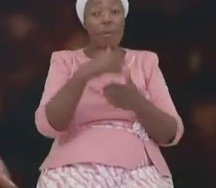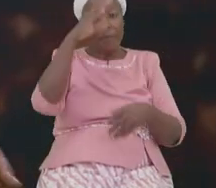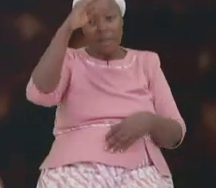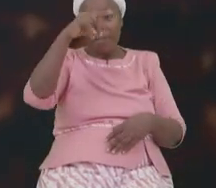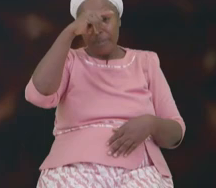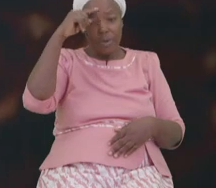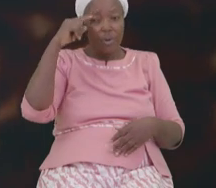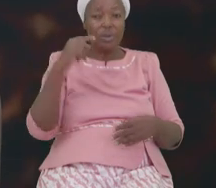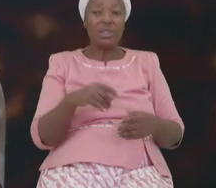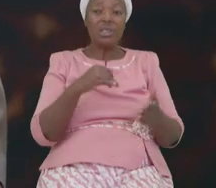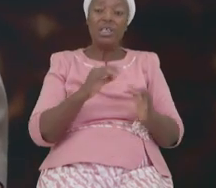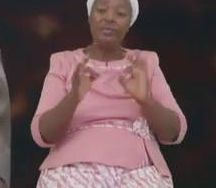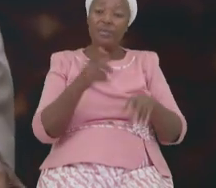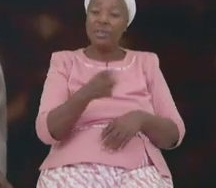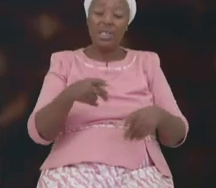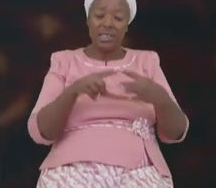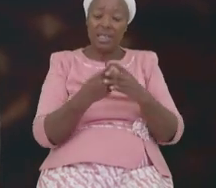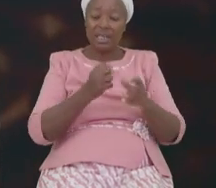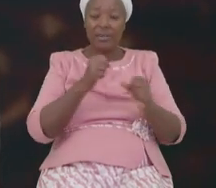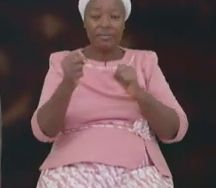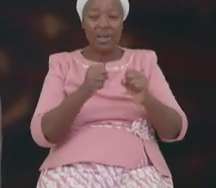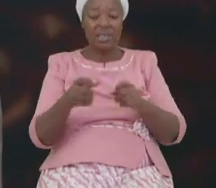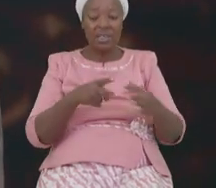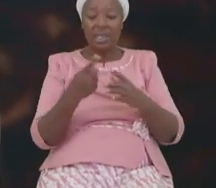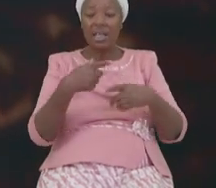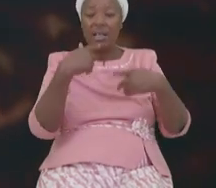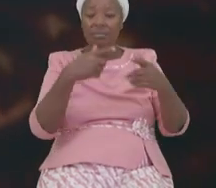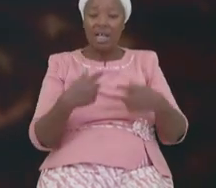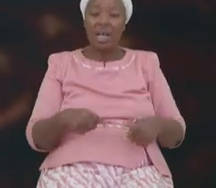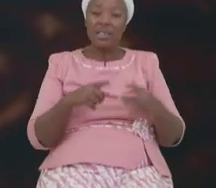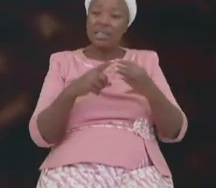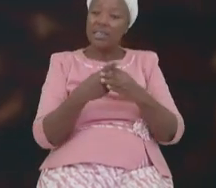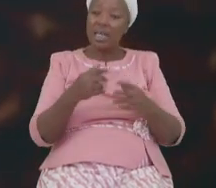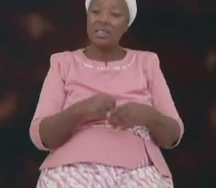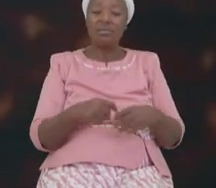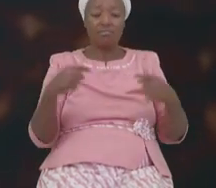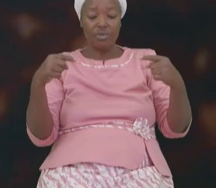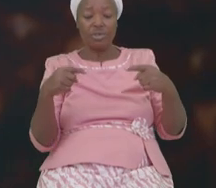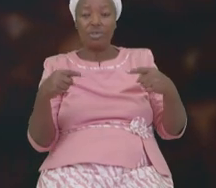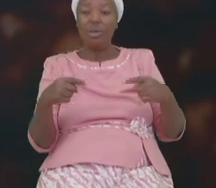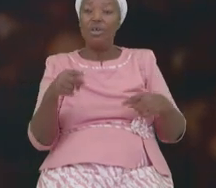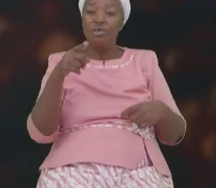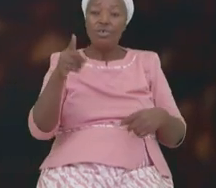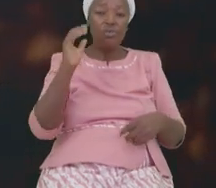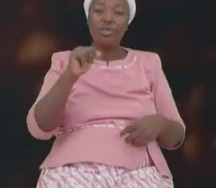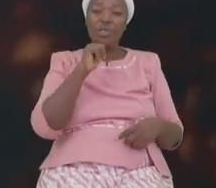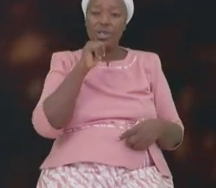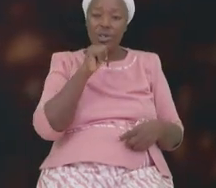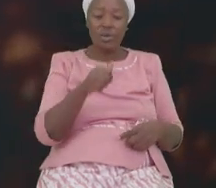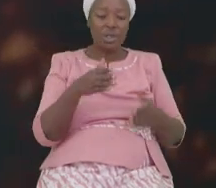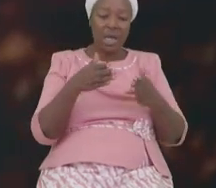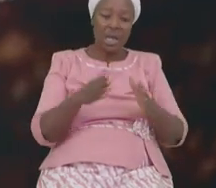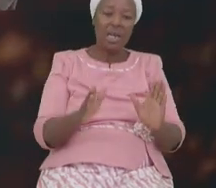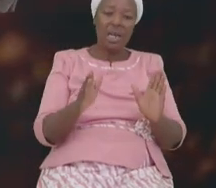they start a fight, if they start a quarrel, if they start opposition, you will not